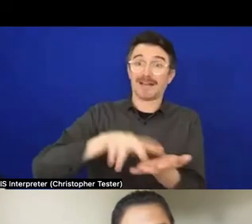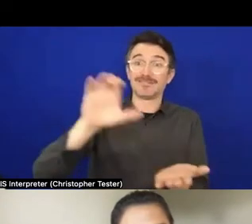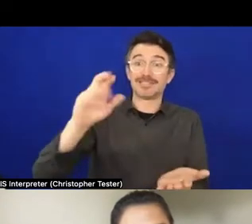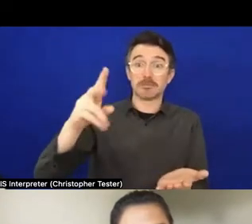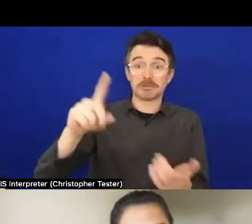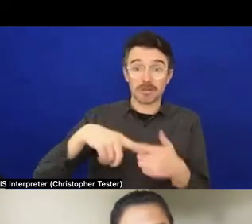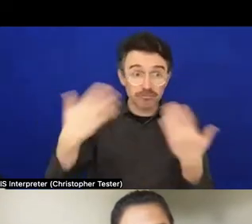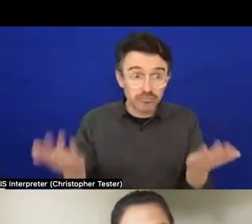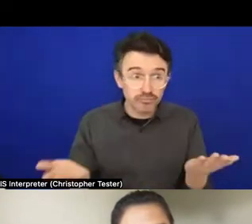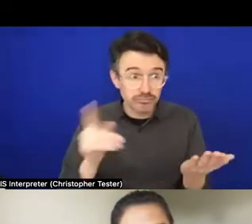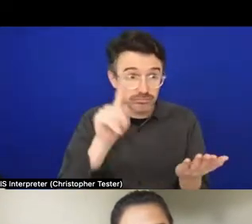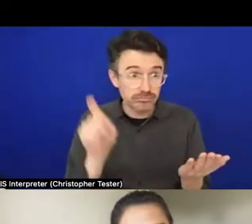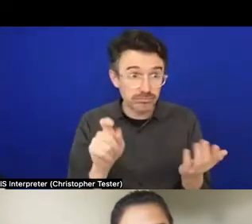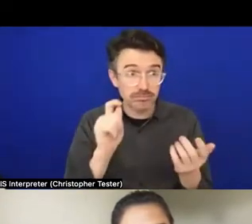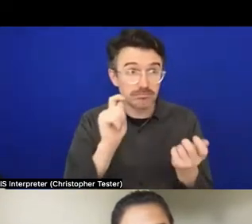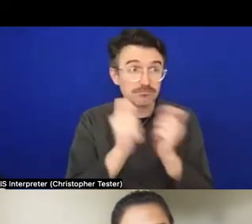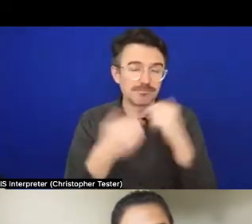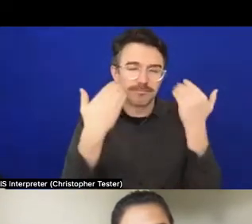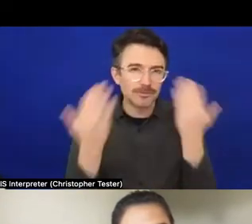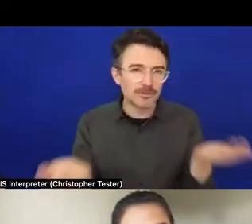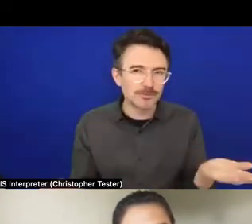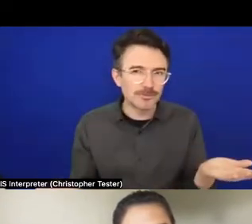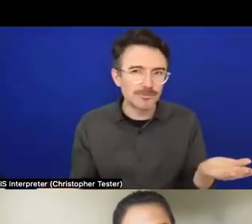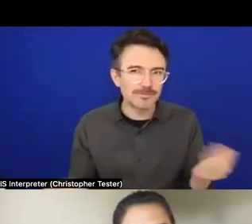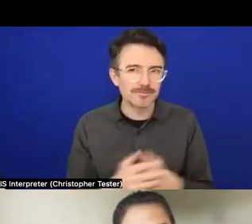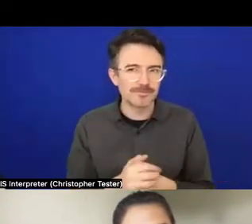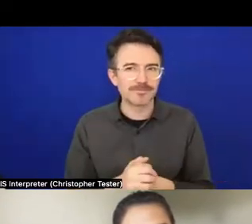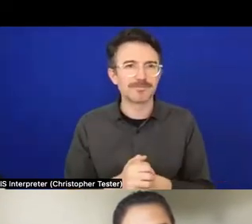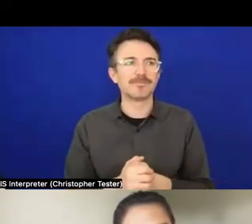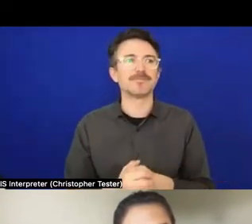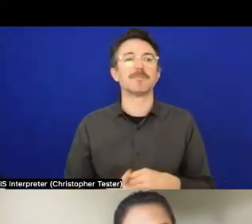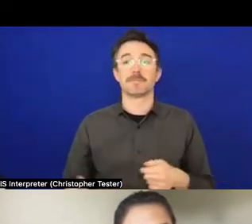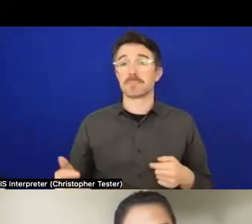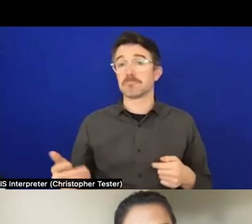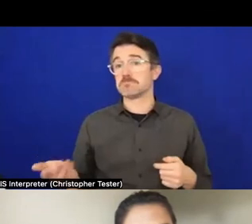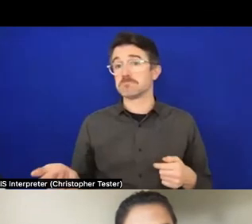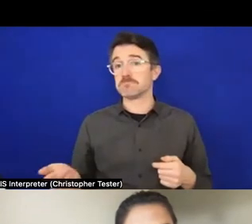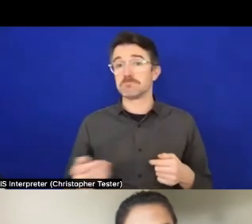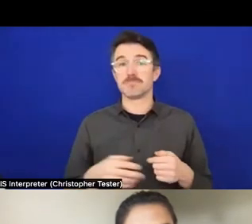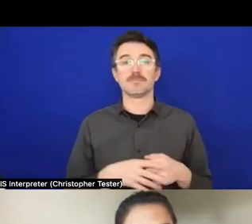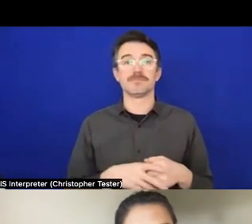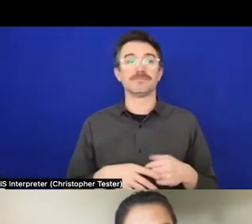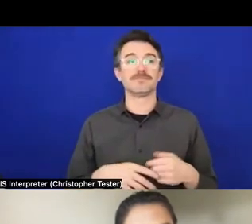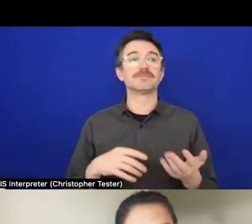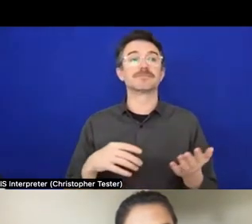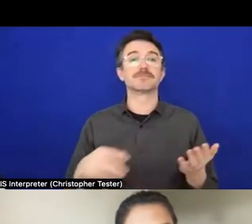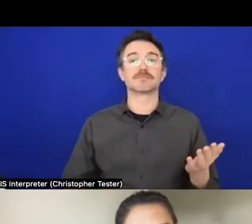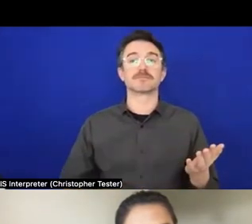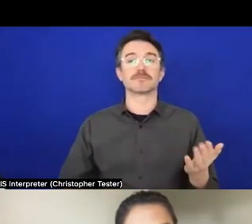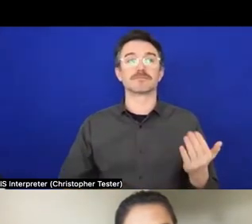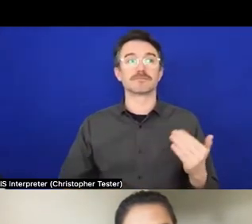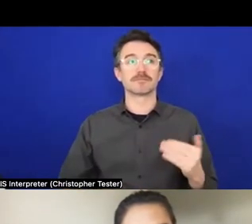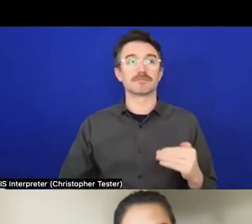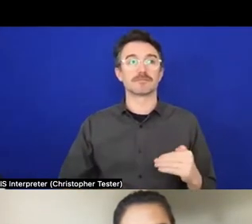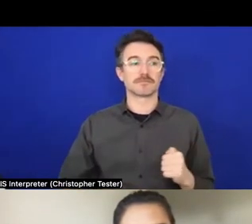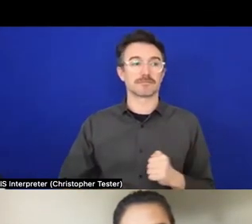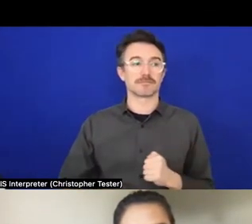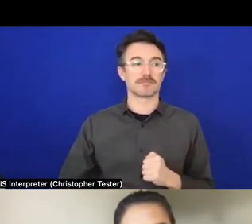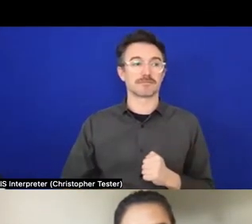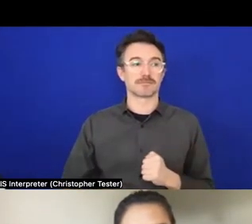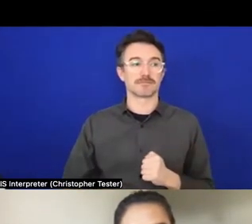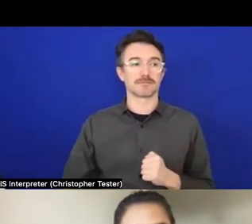Yeah, it's absolutely true. You know, I mean, Article 4.3 of the convention talks about that in a very specific